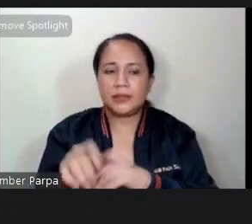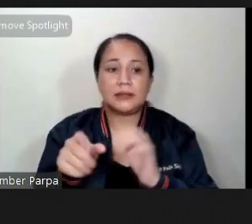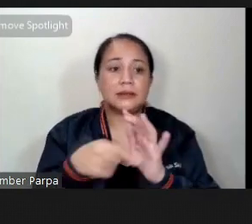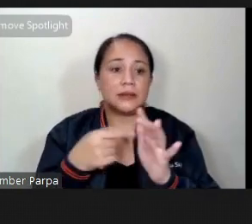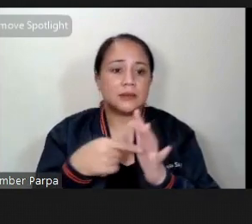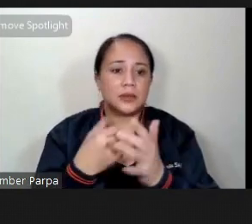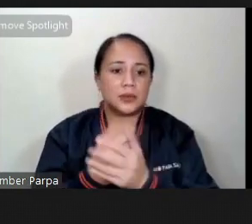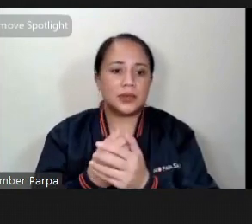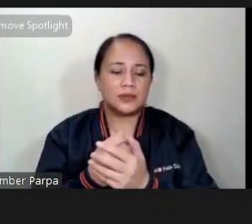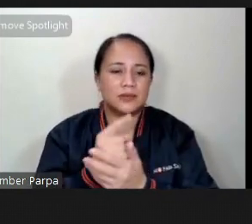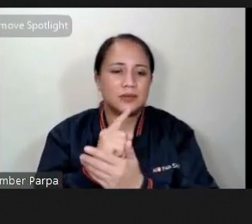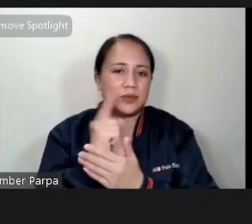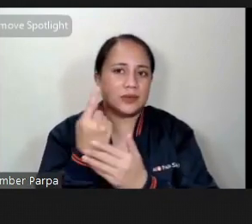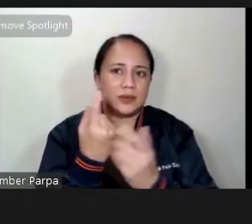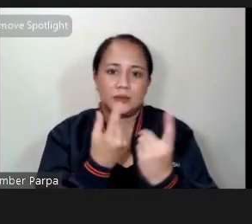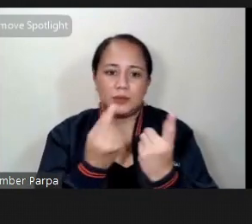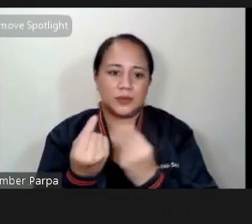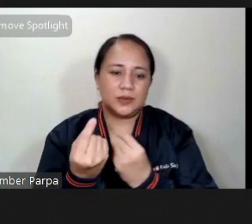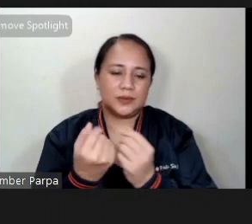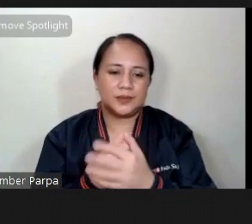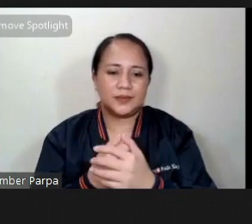sometimes it's the only thing that could make me sleep.